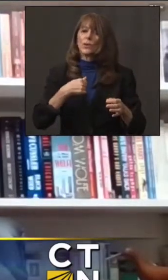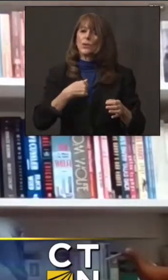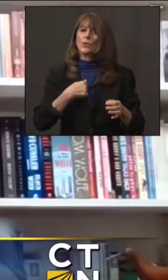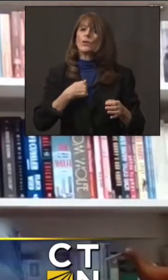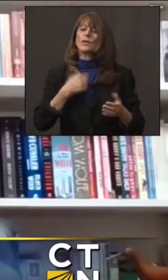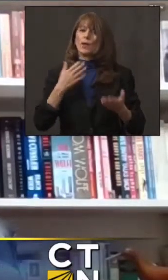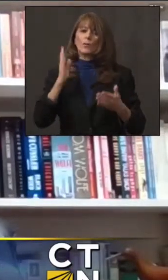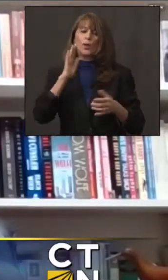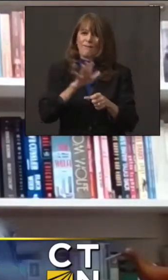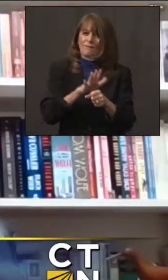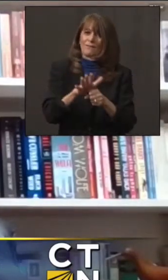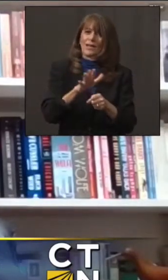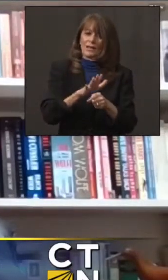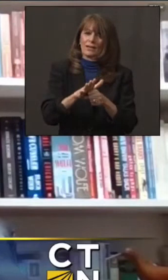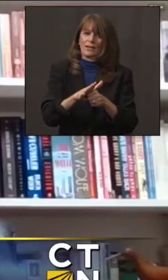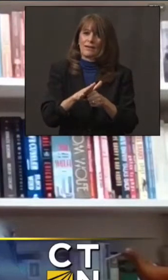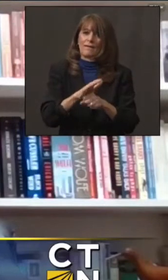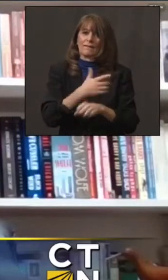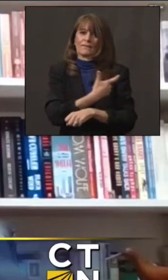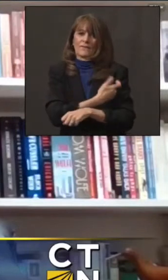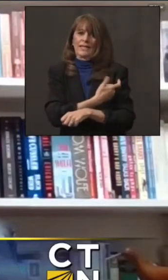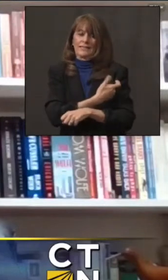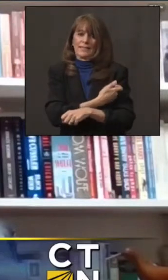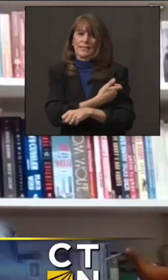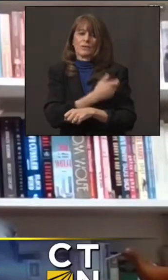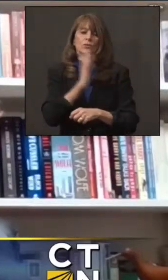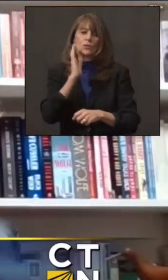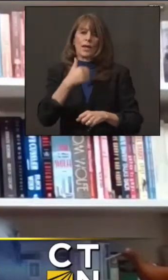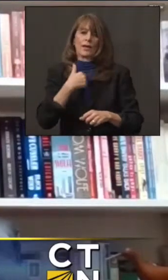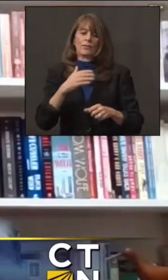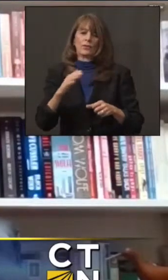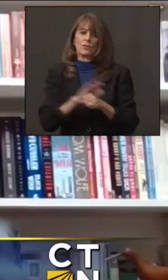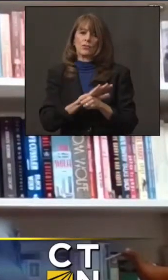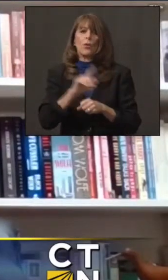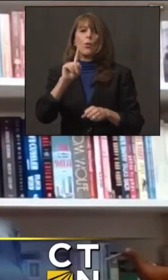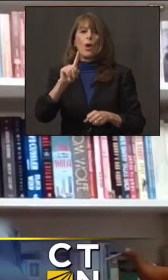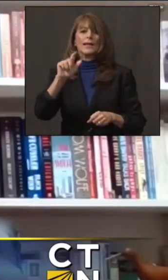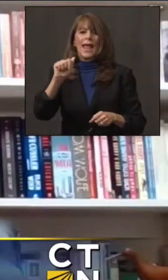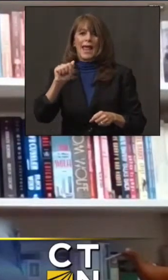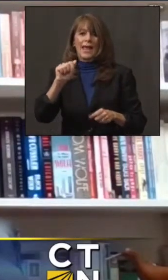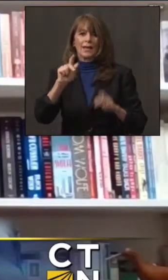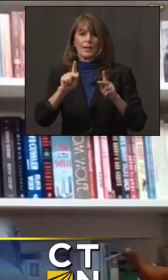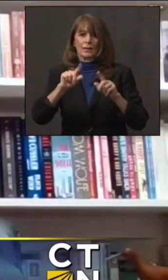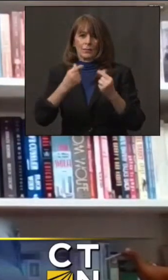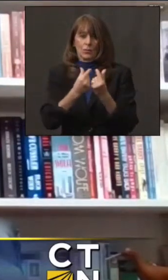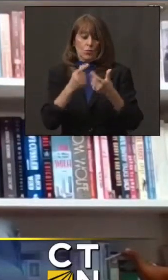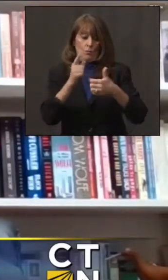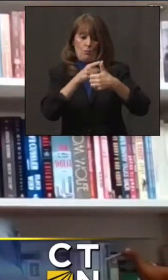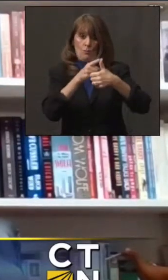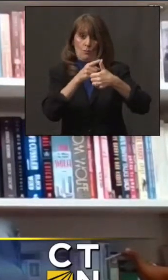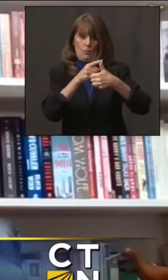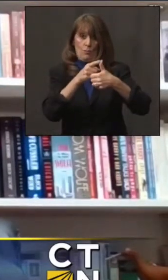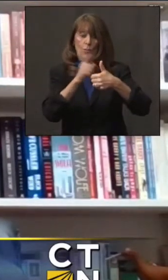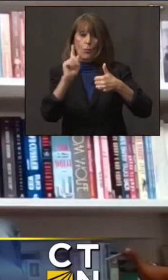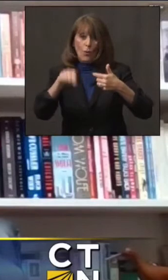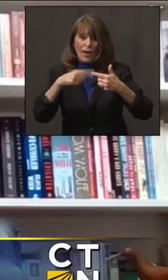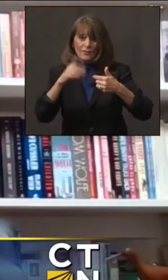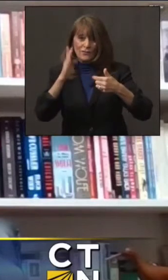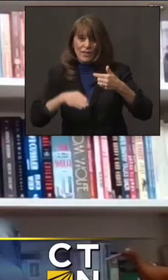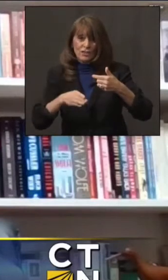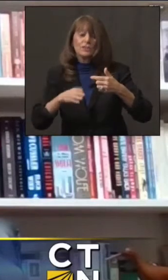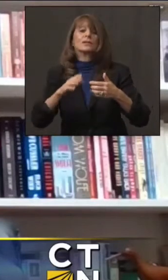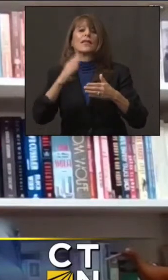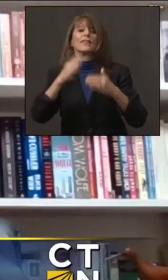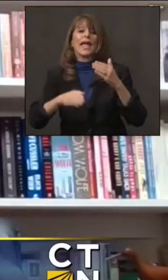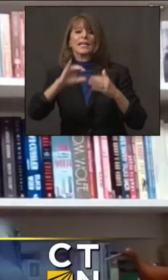ample dosage to do the entire 1A population by the end of January. So there's not going to